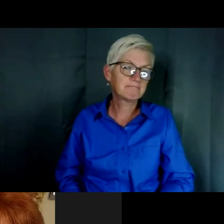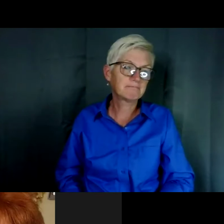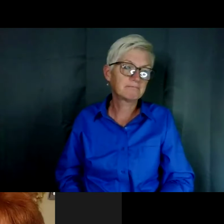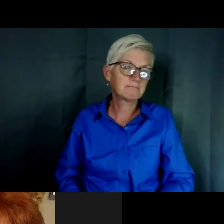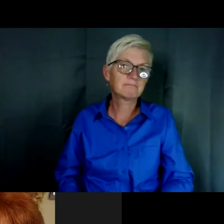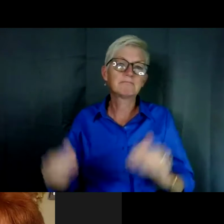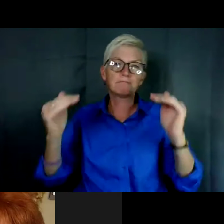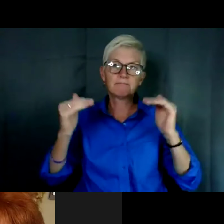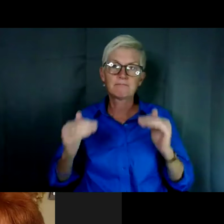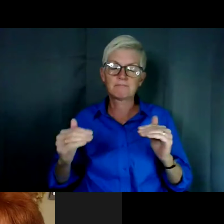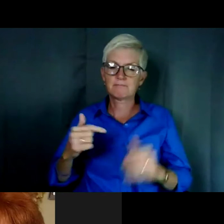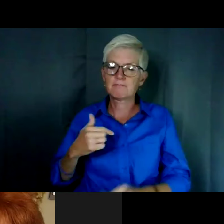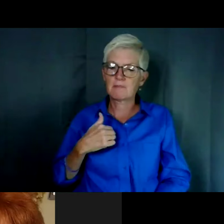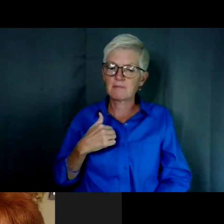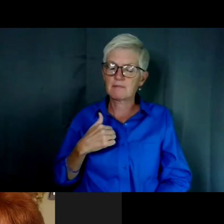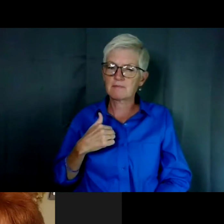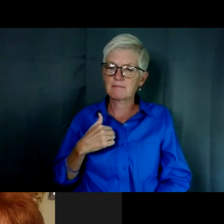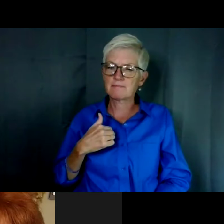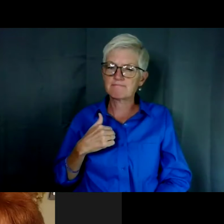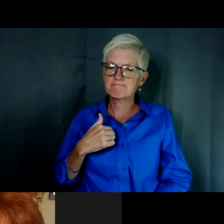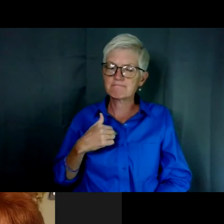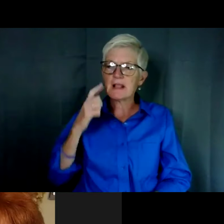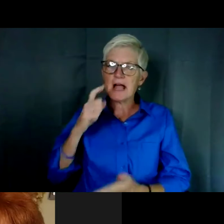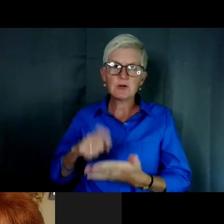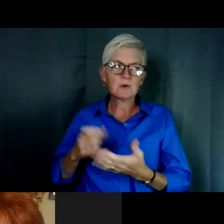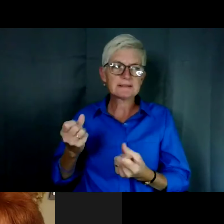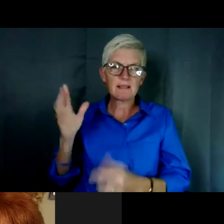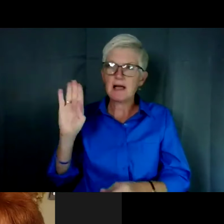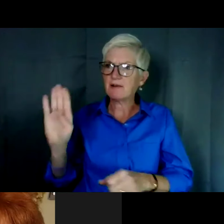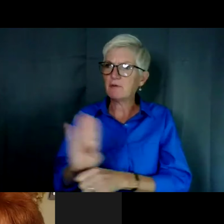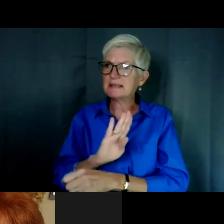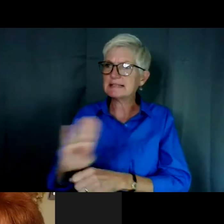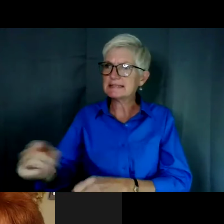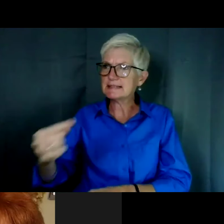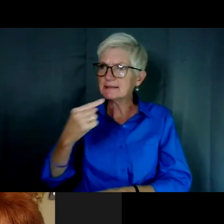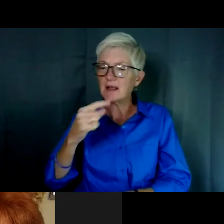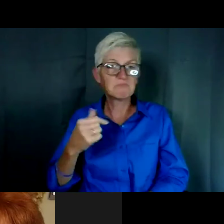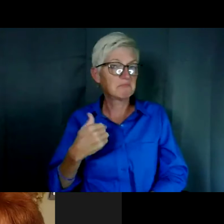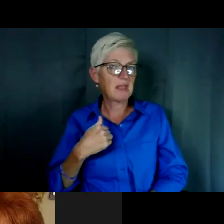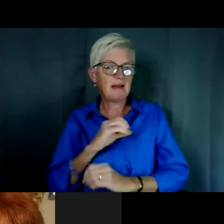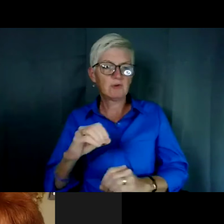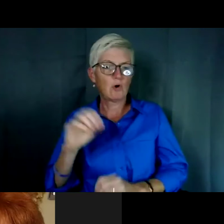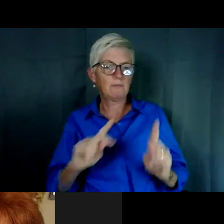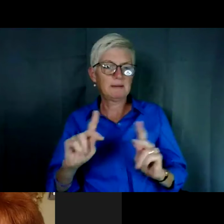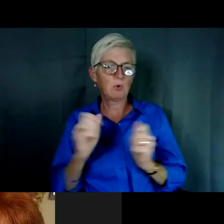Okay, I ran into a lot of businesses that say that they don't have any people with disabilities